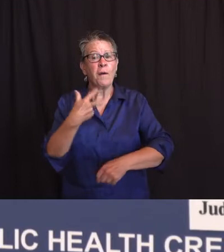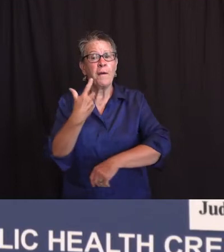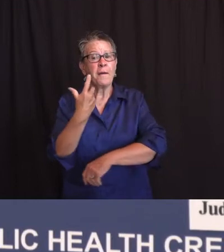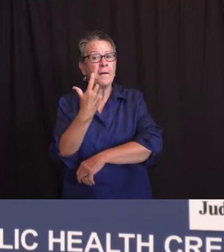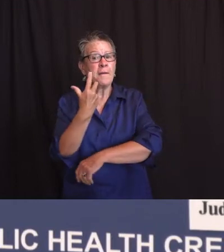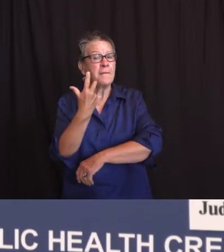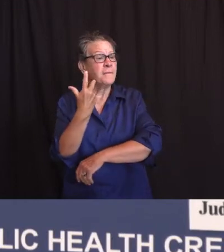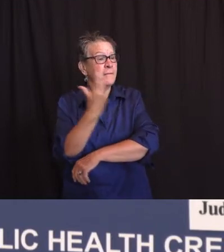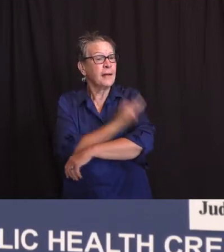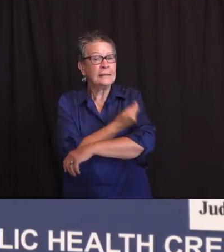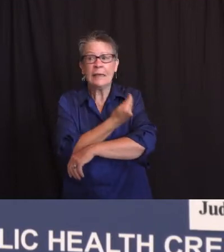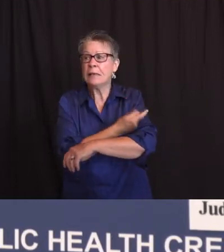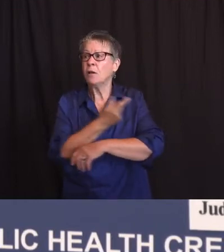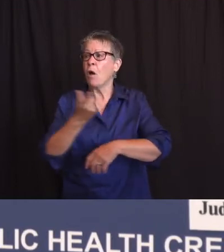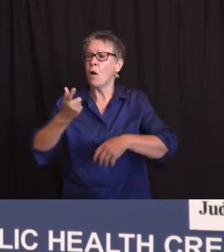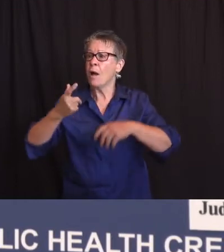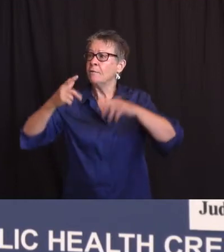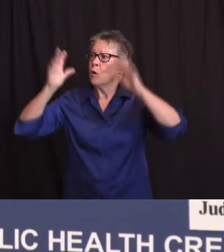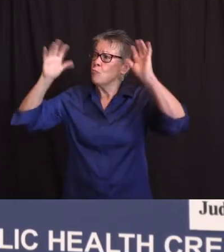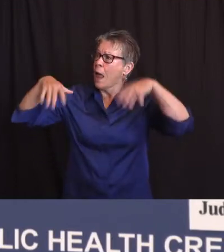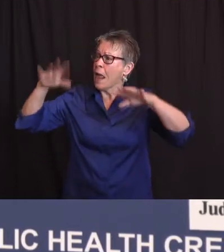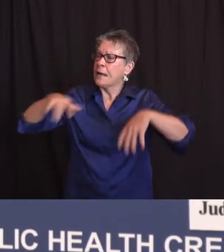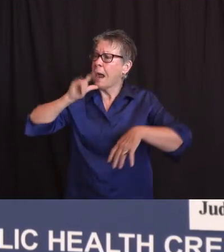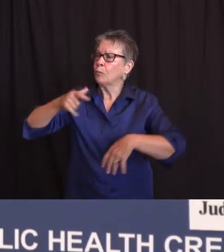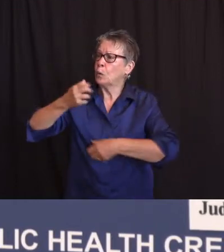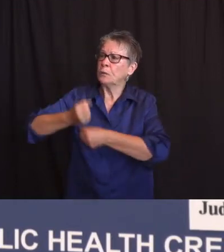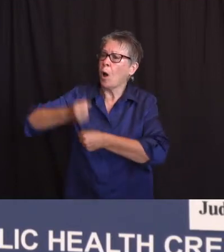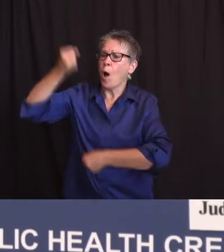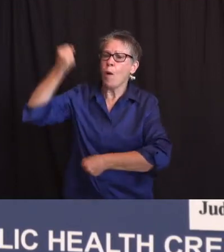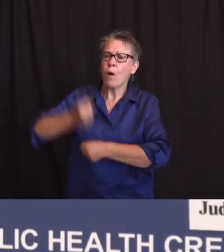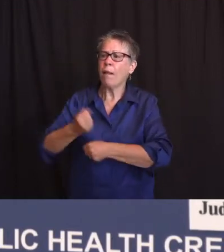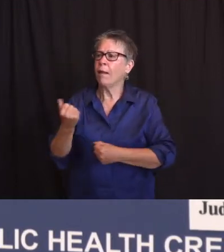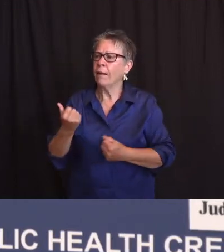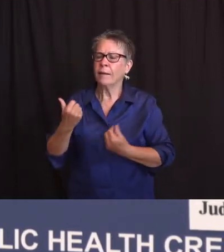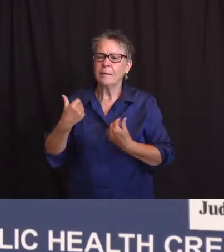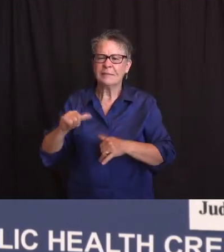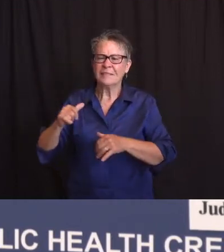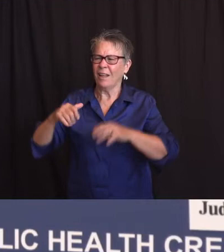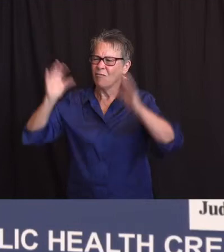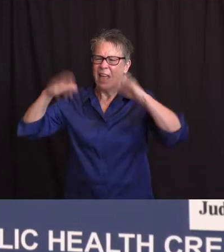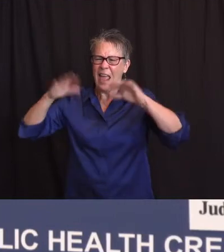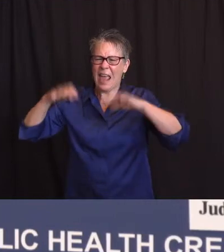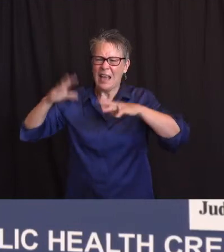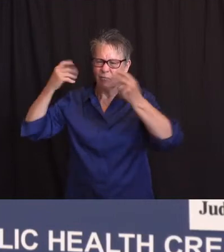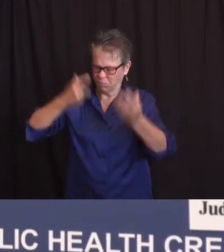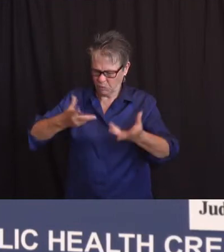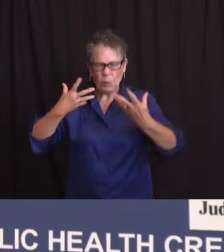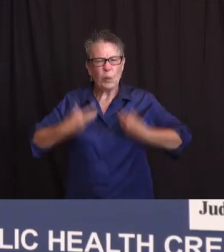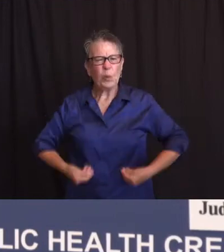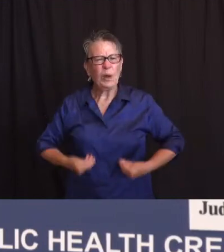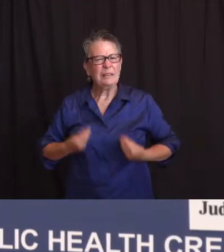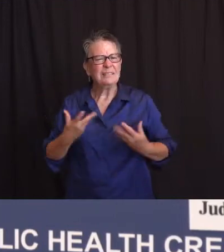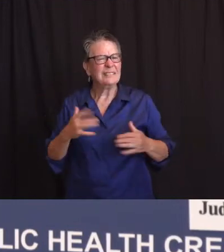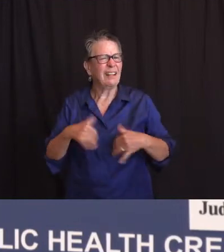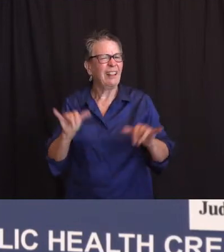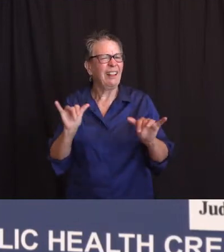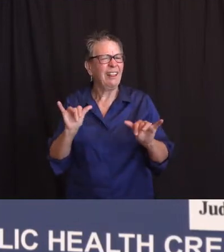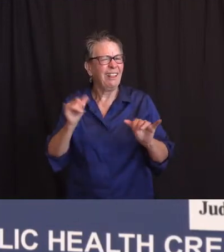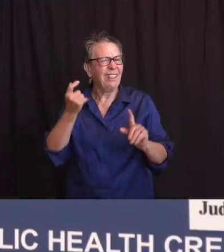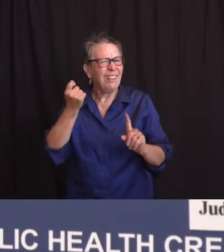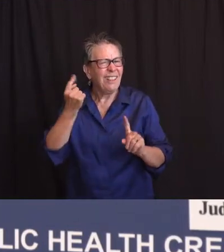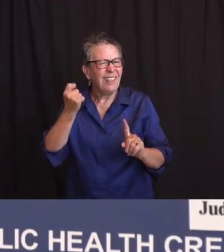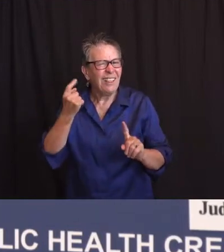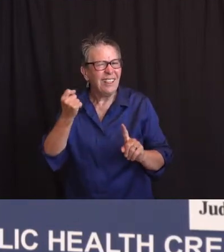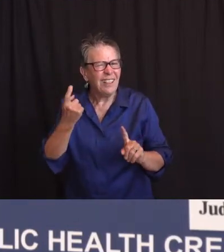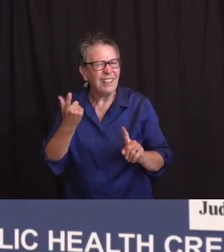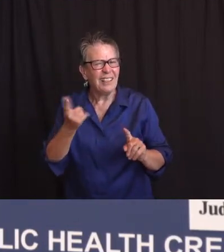with the vaccine, I'm fully vaccinated. In a room like this, I'm comfortable. I do not think that I'm putting myself at risk. But if I was in